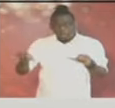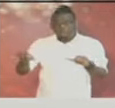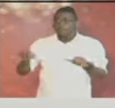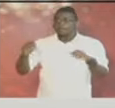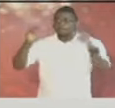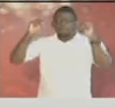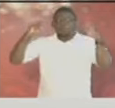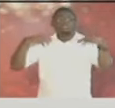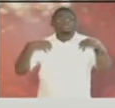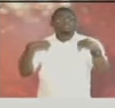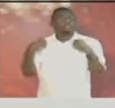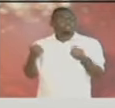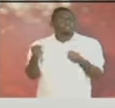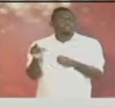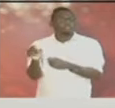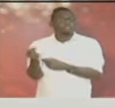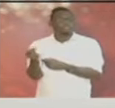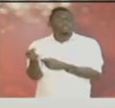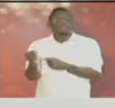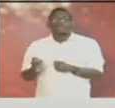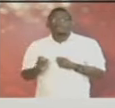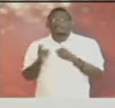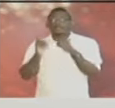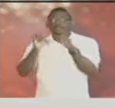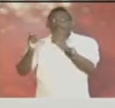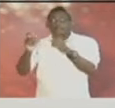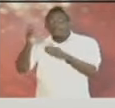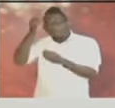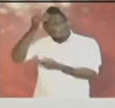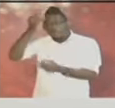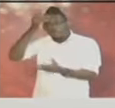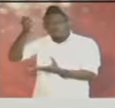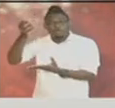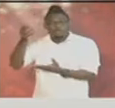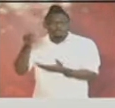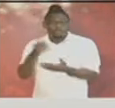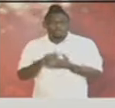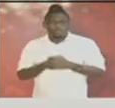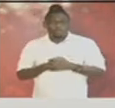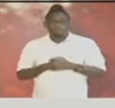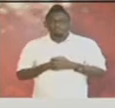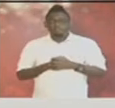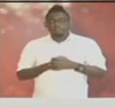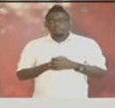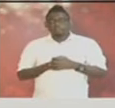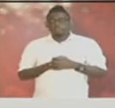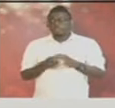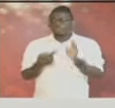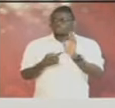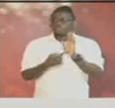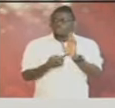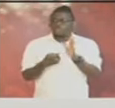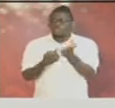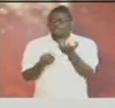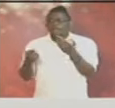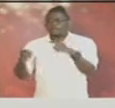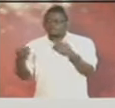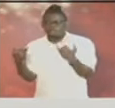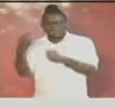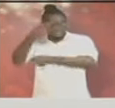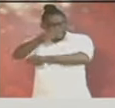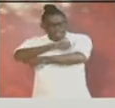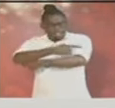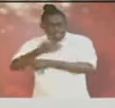key to providing information to support the national response. And today we have with us again the